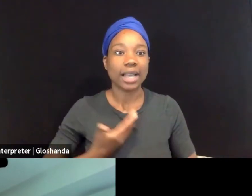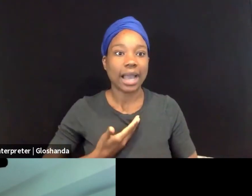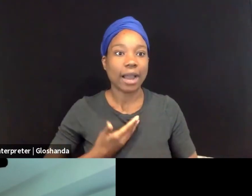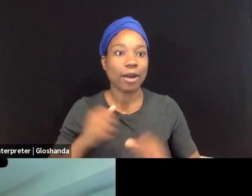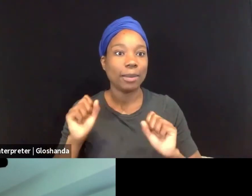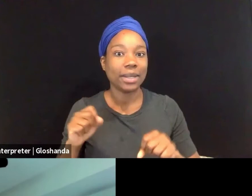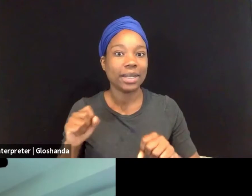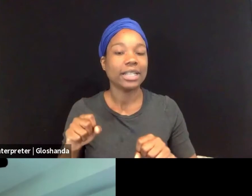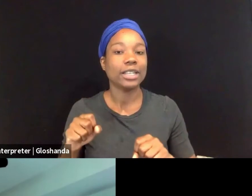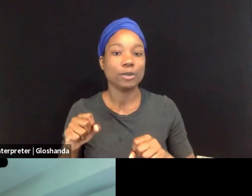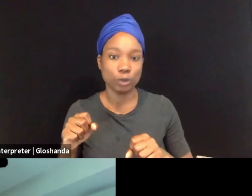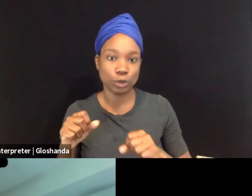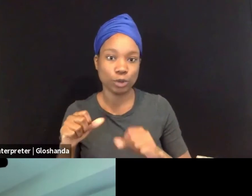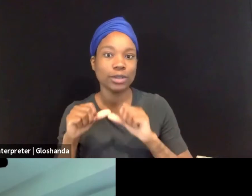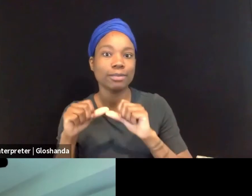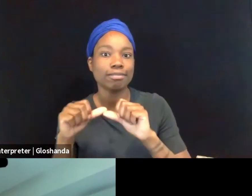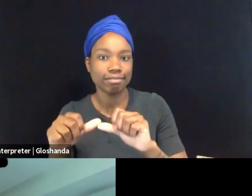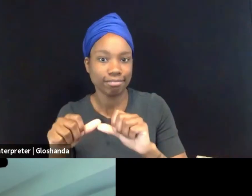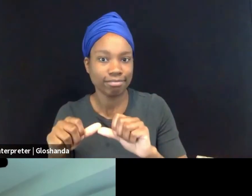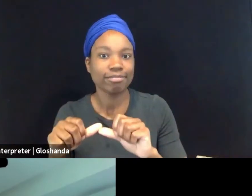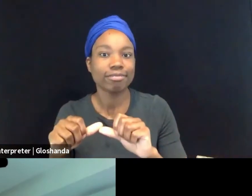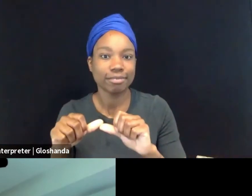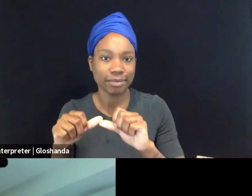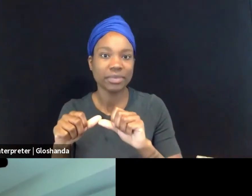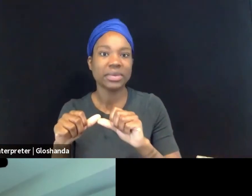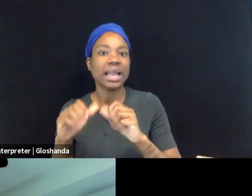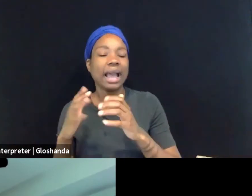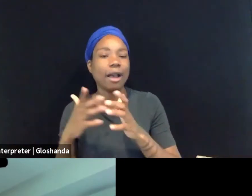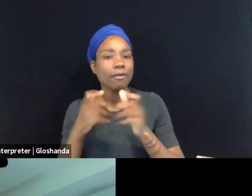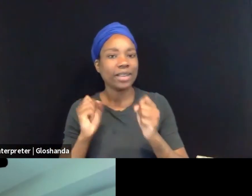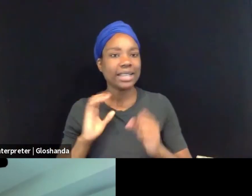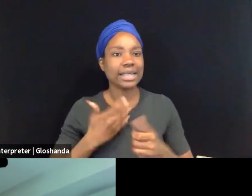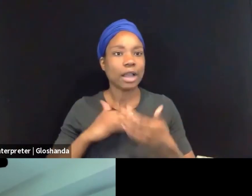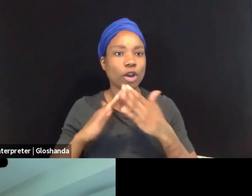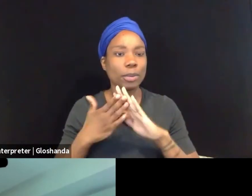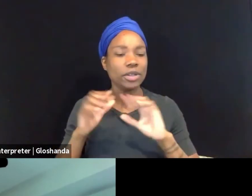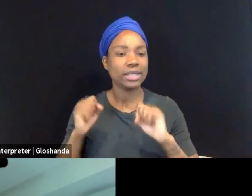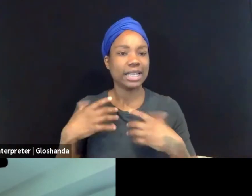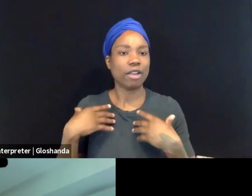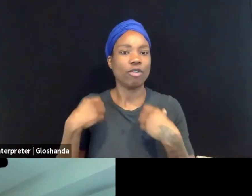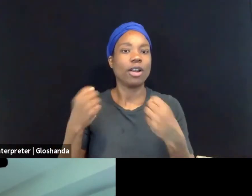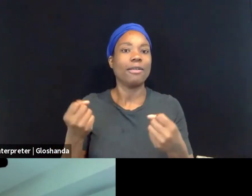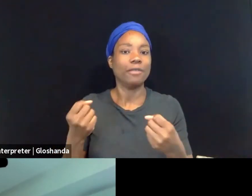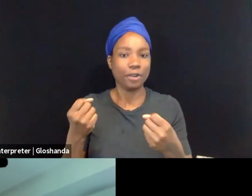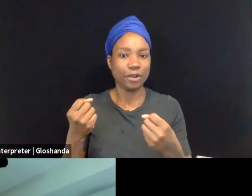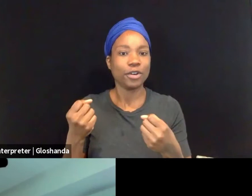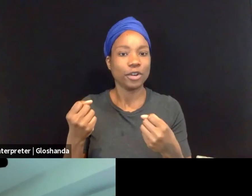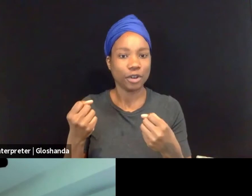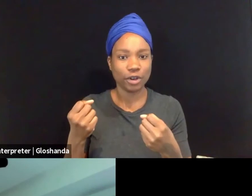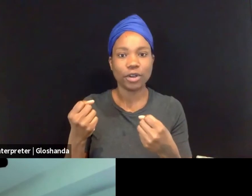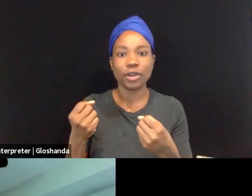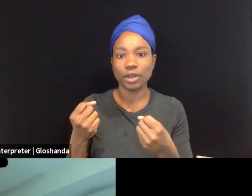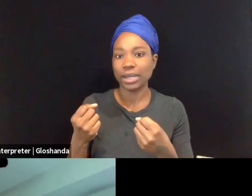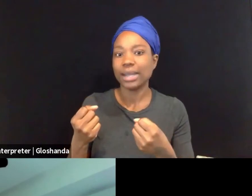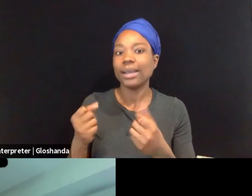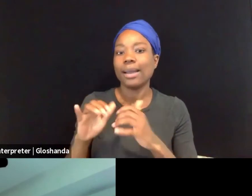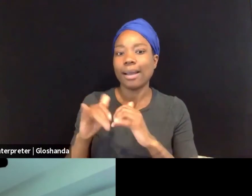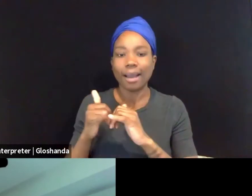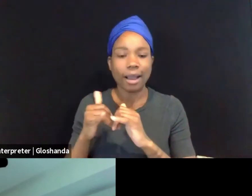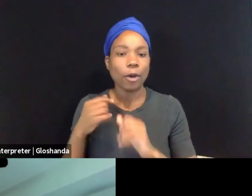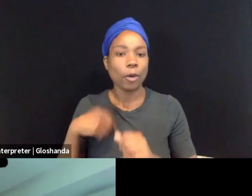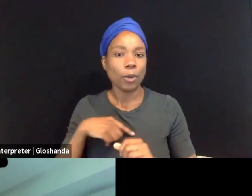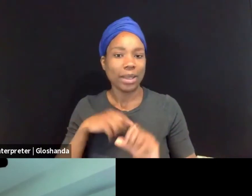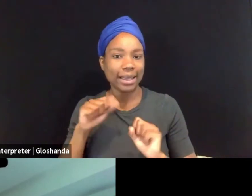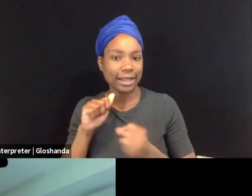multi-hazard threats and incidents? How quickly are communities able to recover and restore critical services with